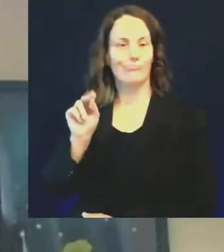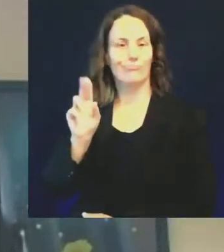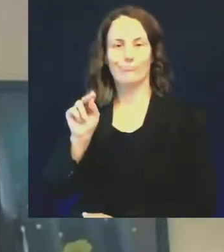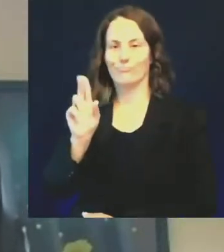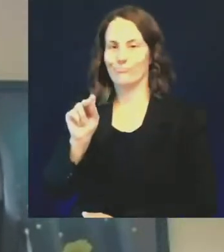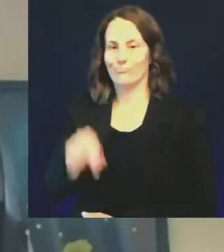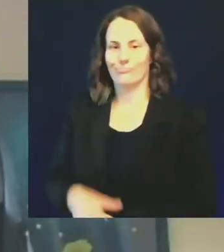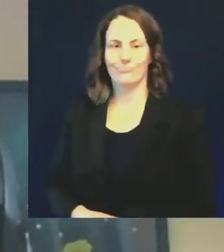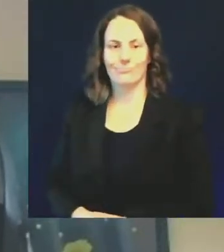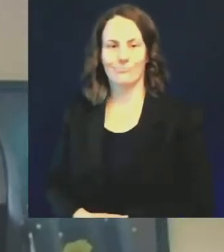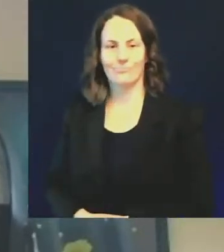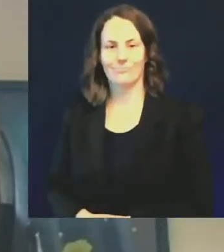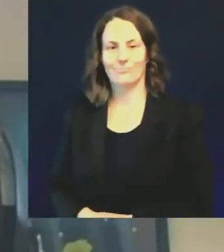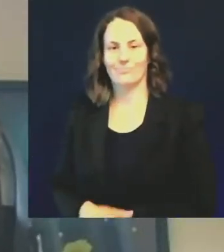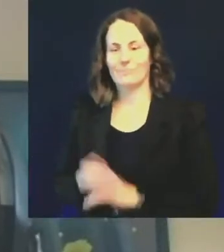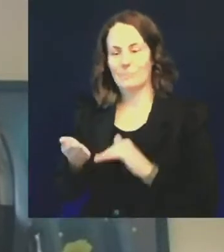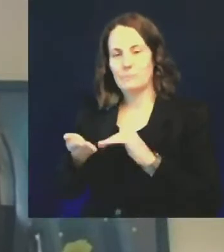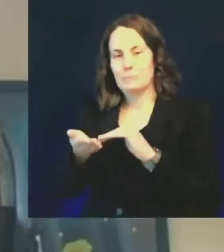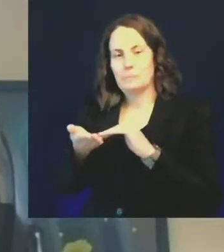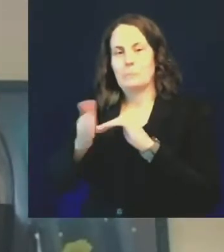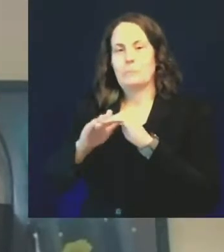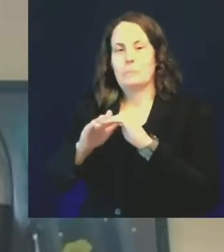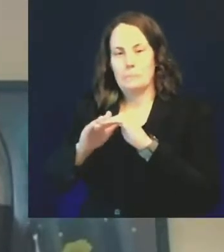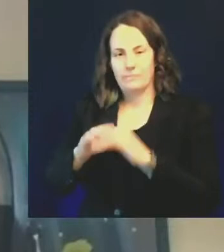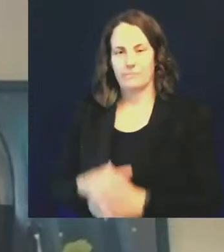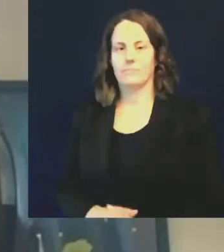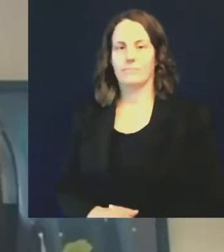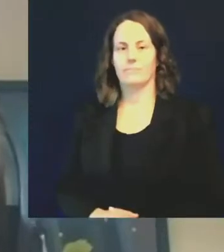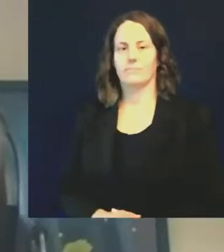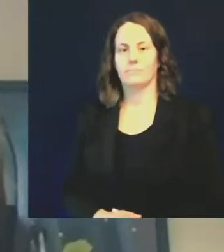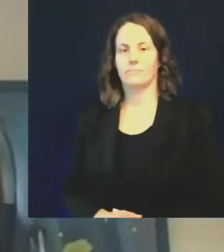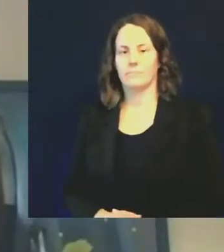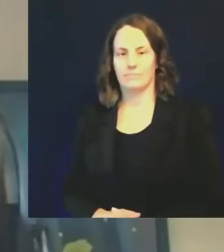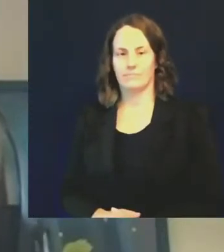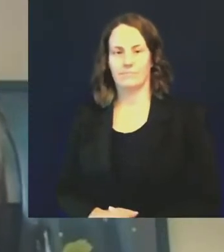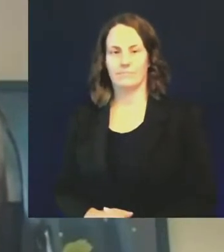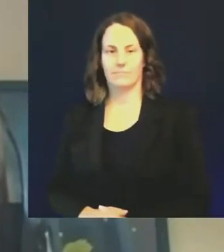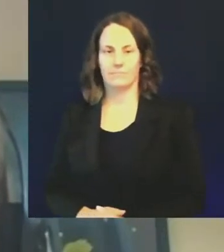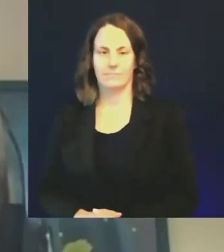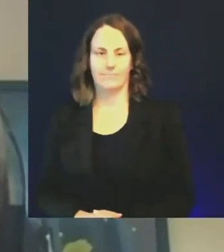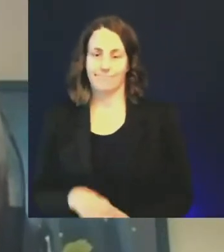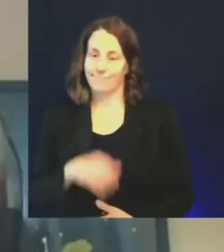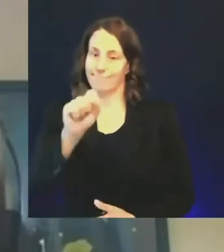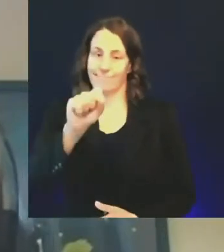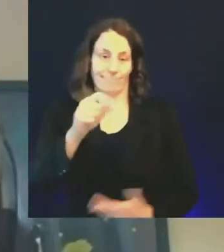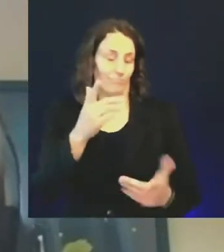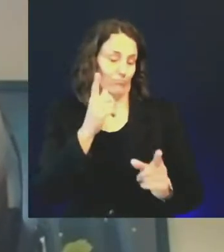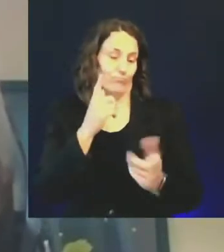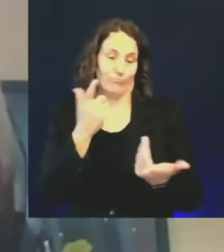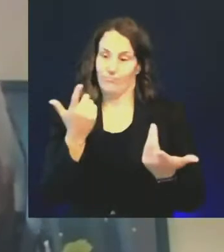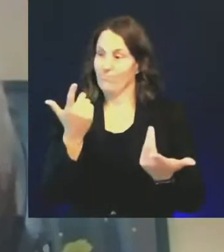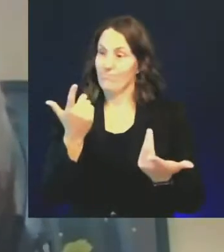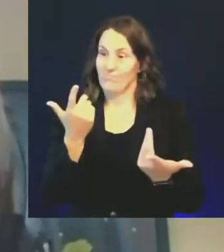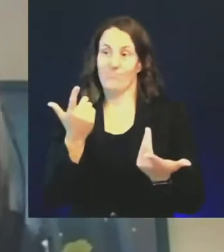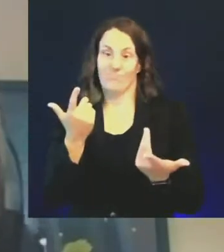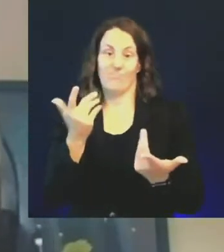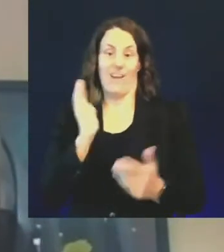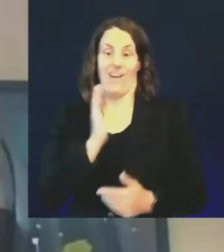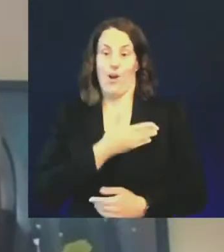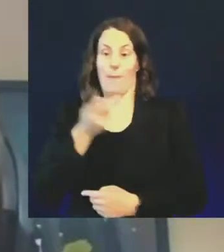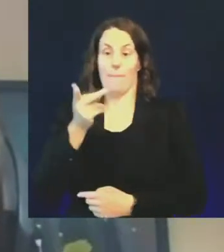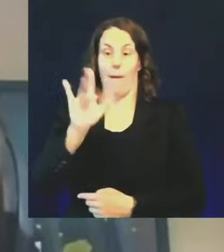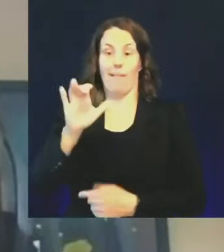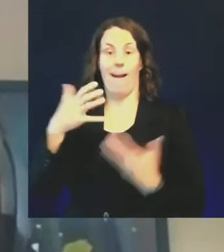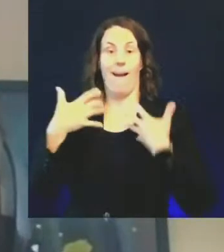investment in public health, continues to be a challenge for our state. Now, I will say